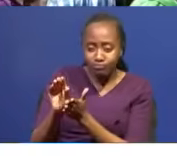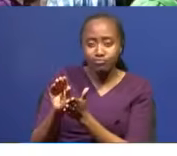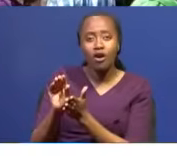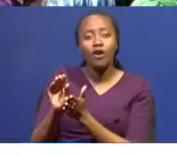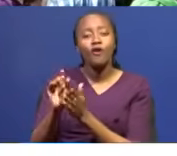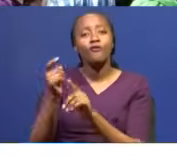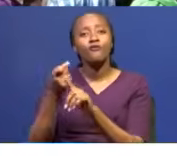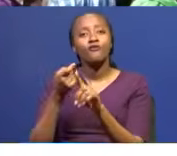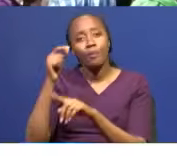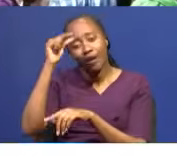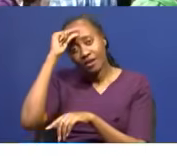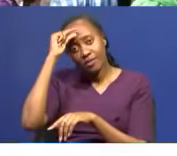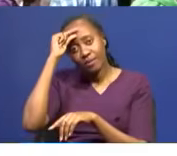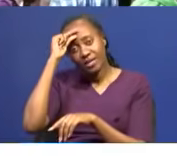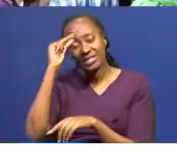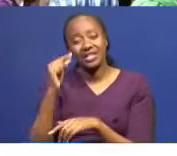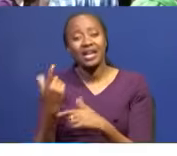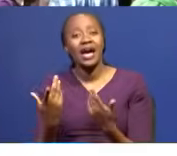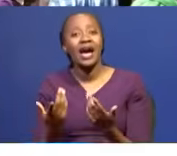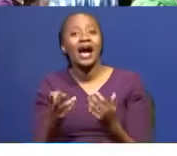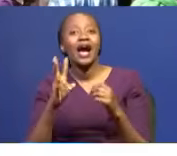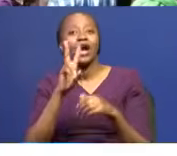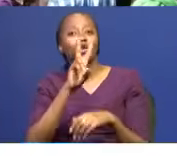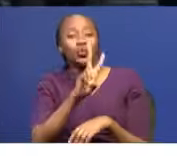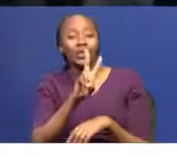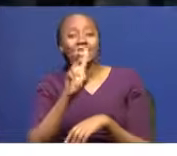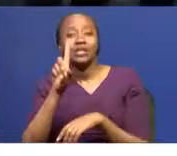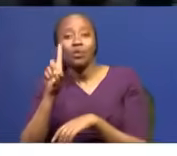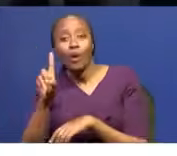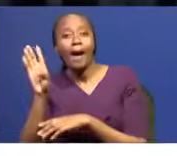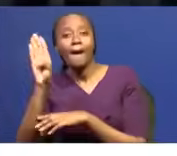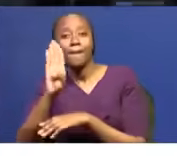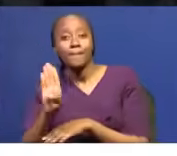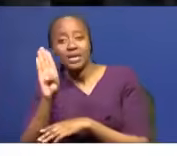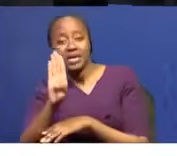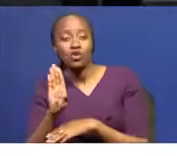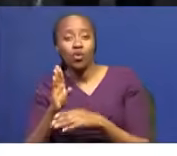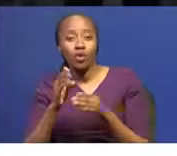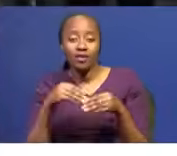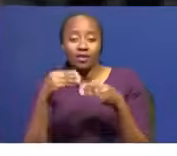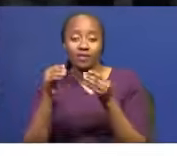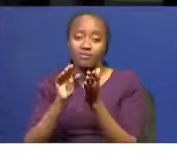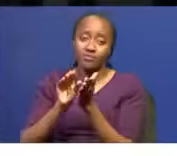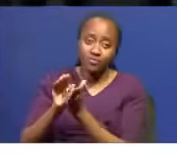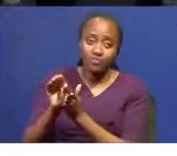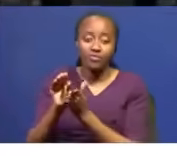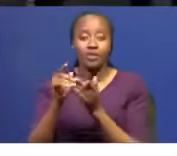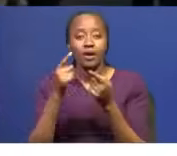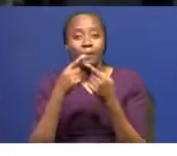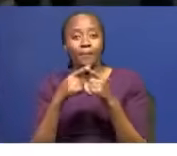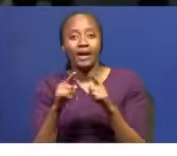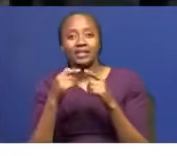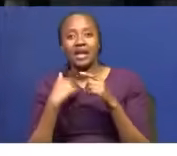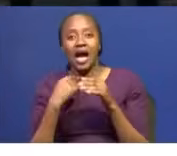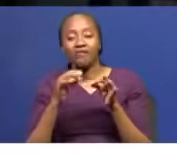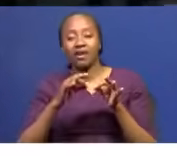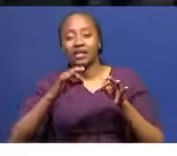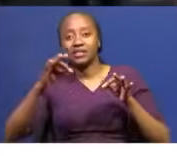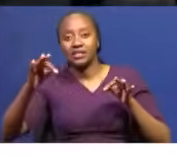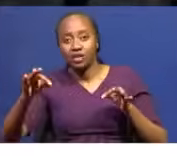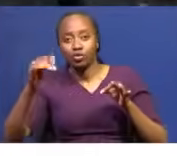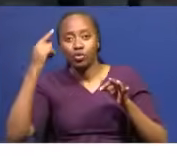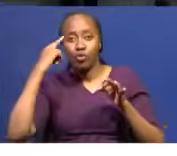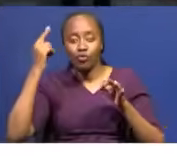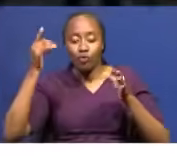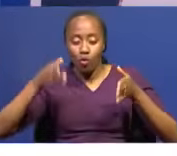Mwaka huu tumeweka shilingi bilioni 21. The president also announced the extension of a dual carriageway from Nyali to